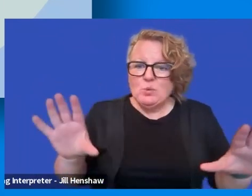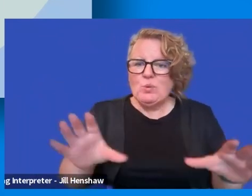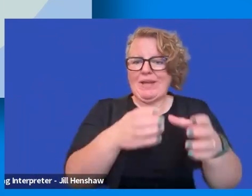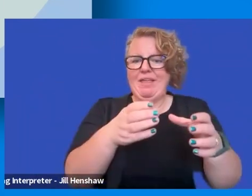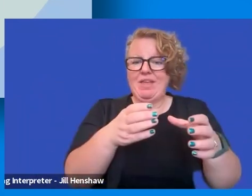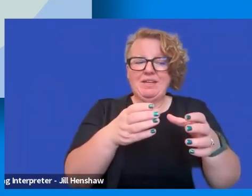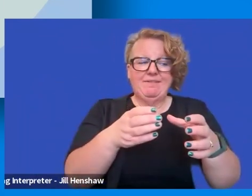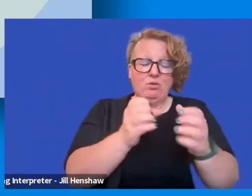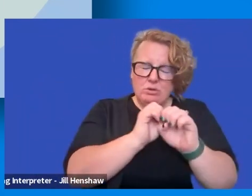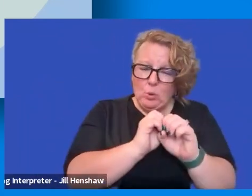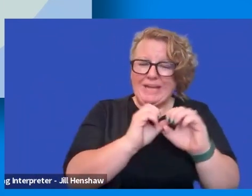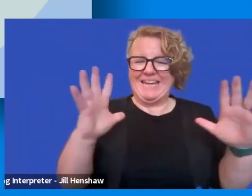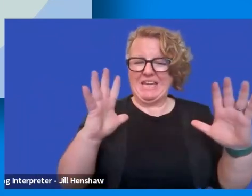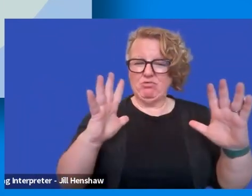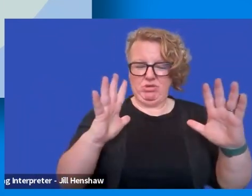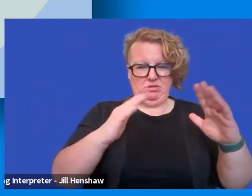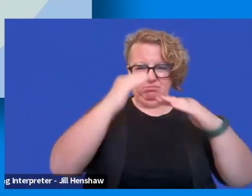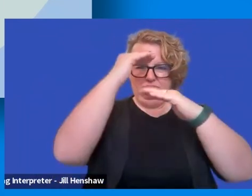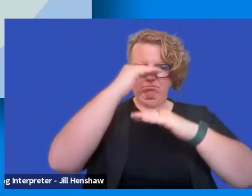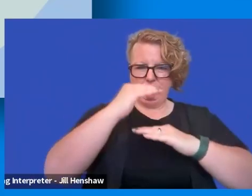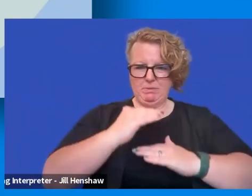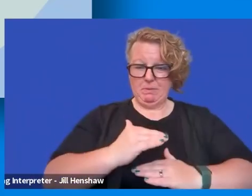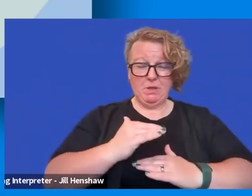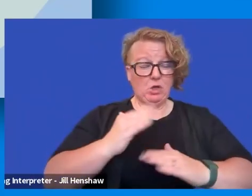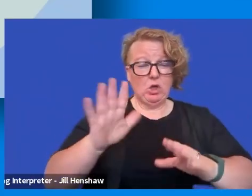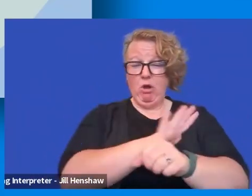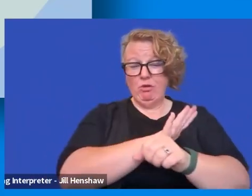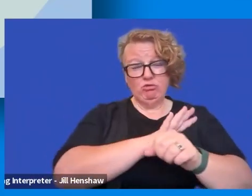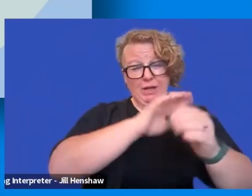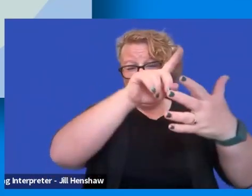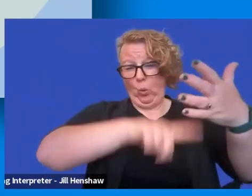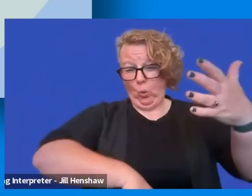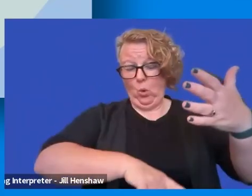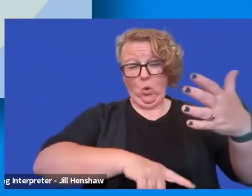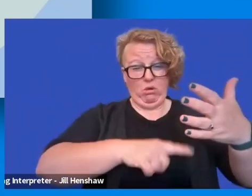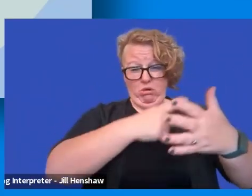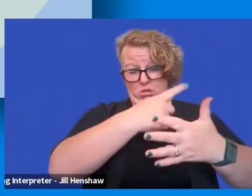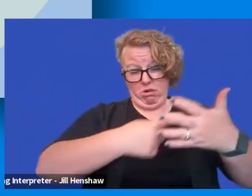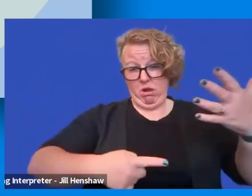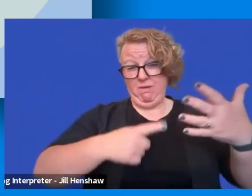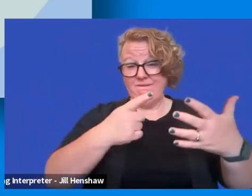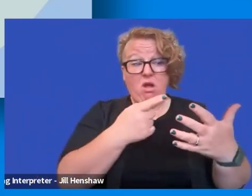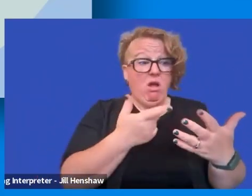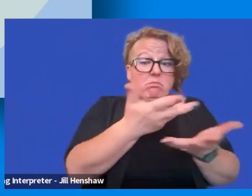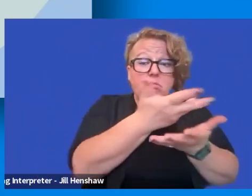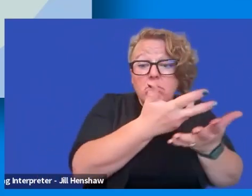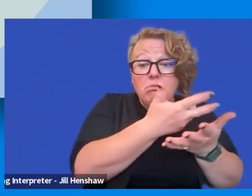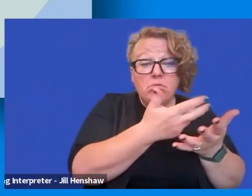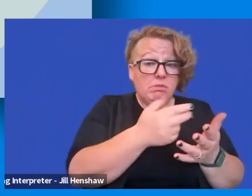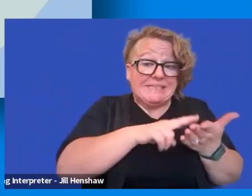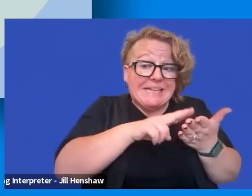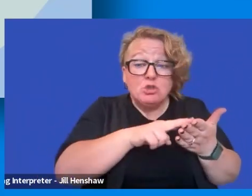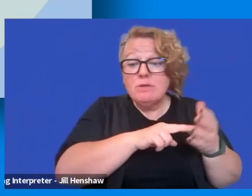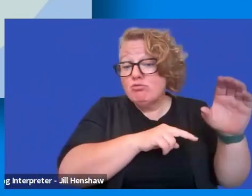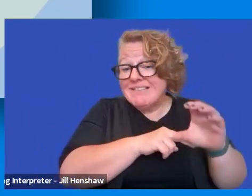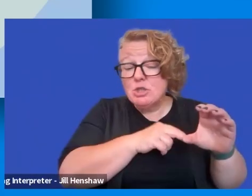framework that covers every aspect of the funding process, right from initial commissioning conversations about the nature of the research you want to